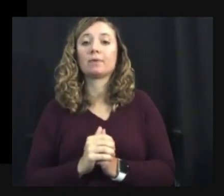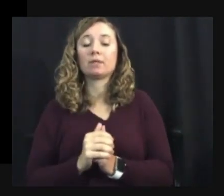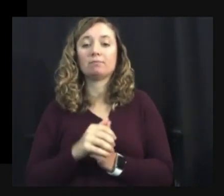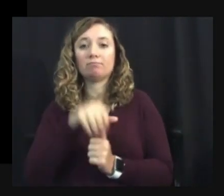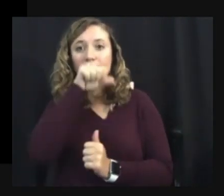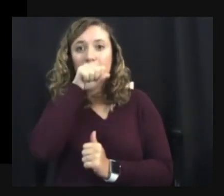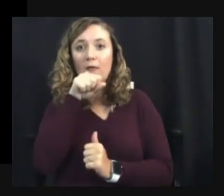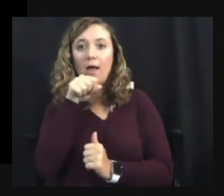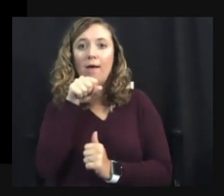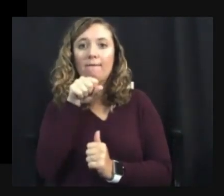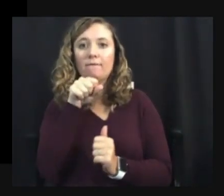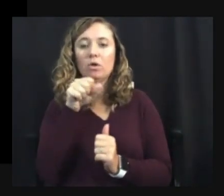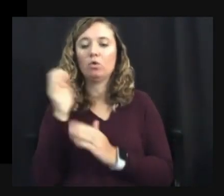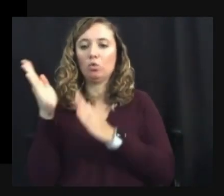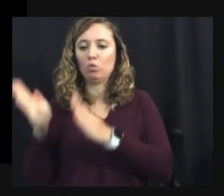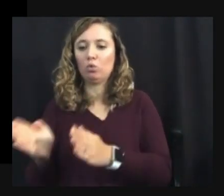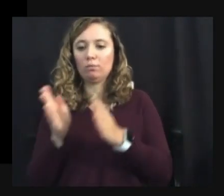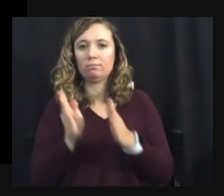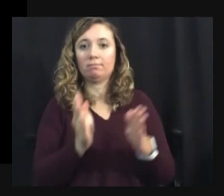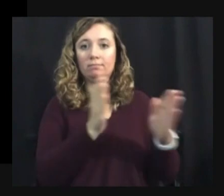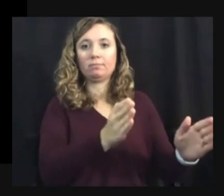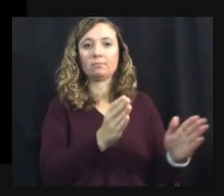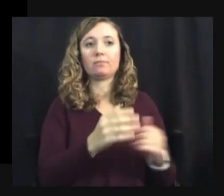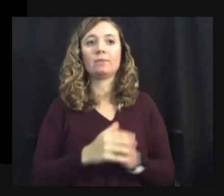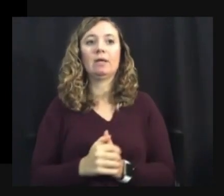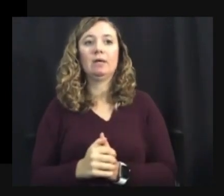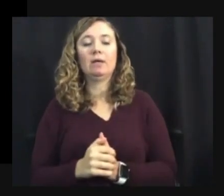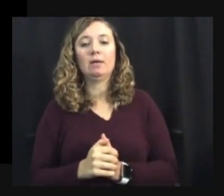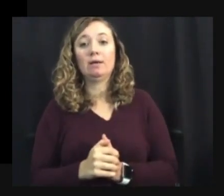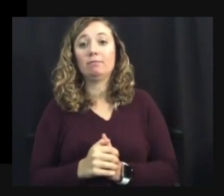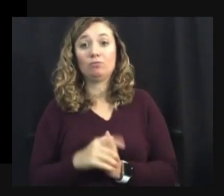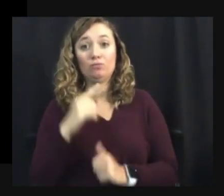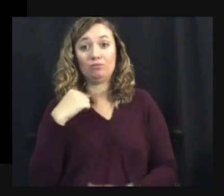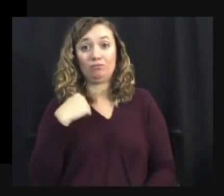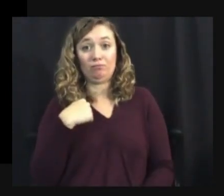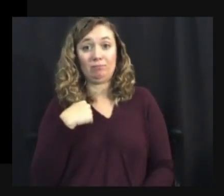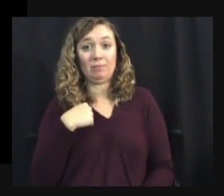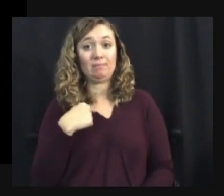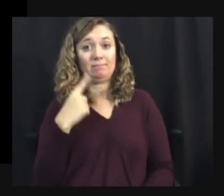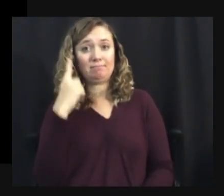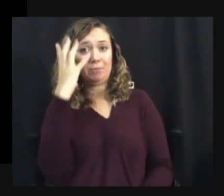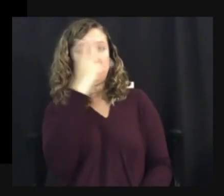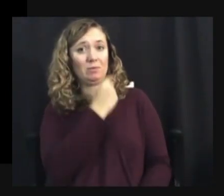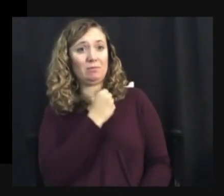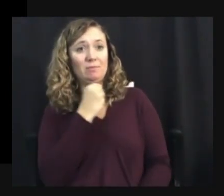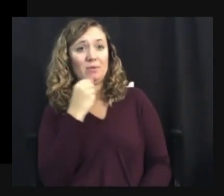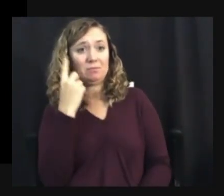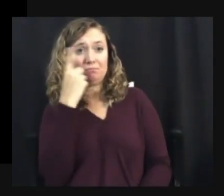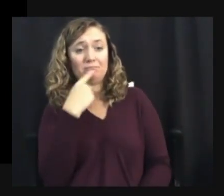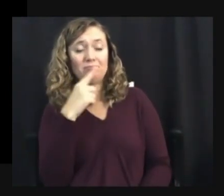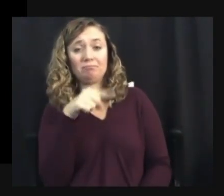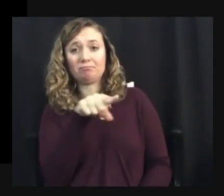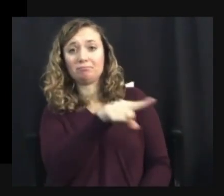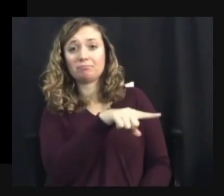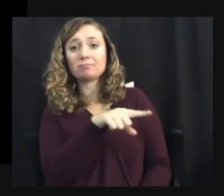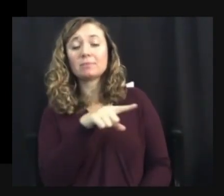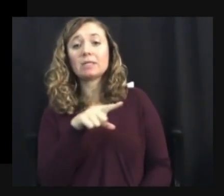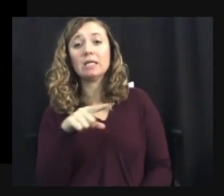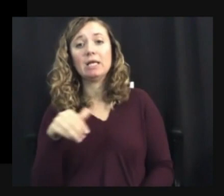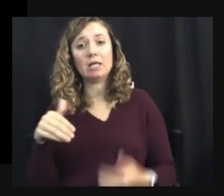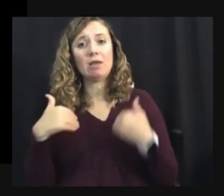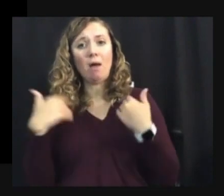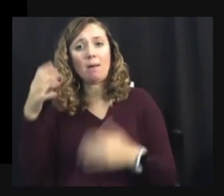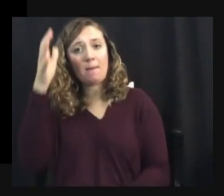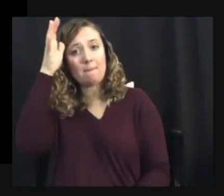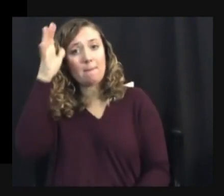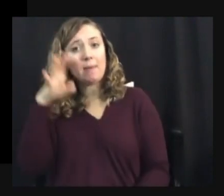them in order. And to me, this looks really beautiful. And this young man is now a proud owner